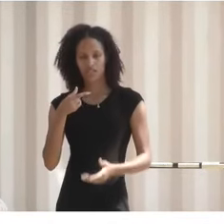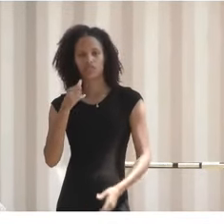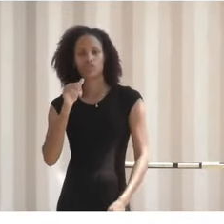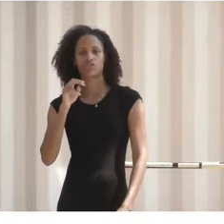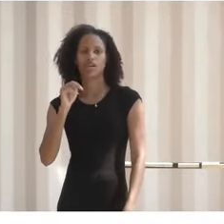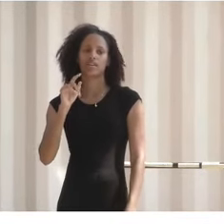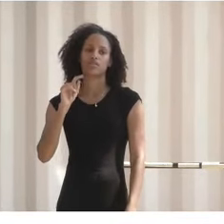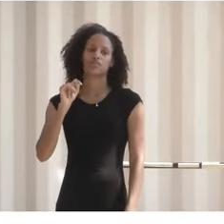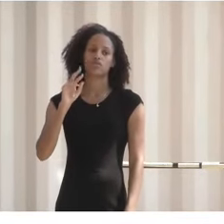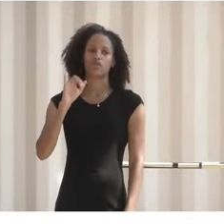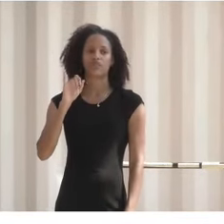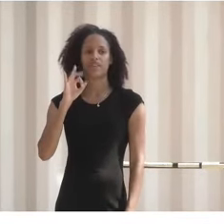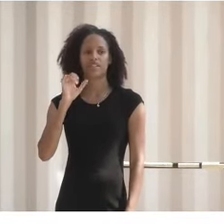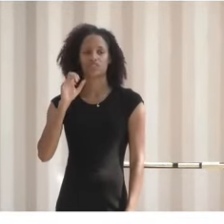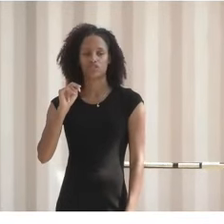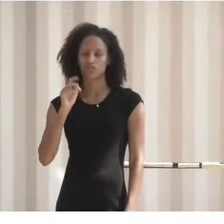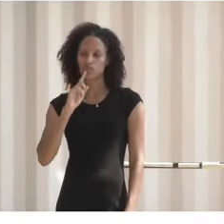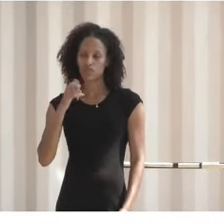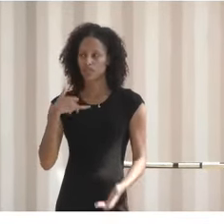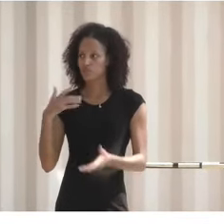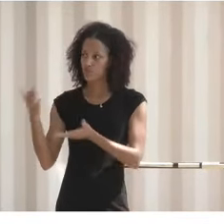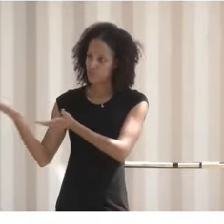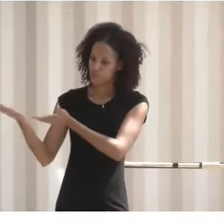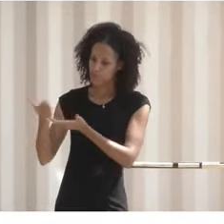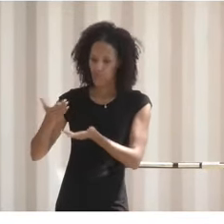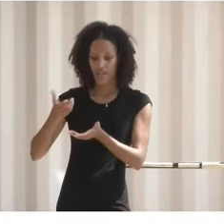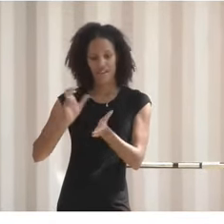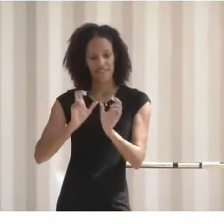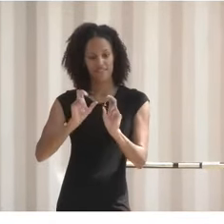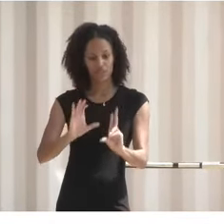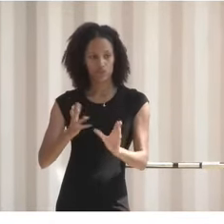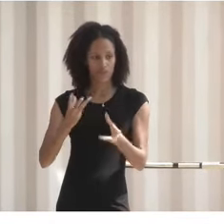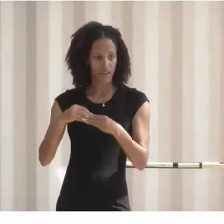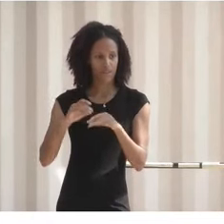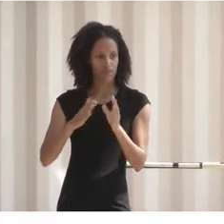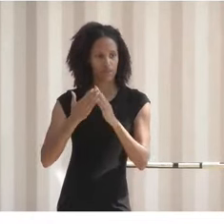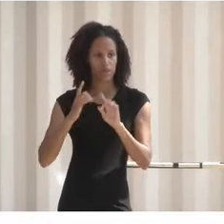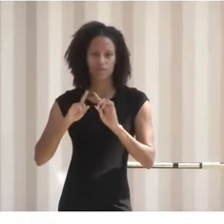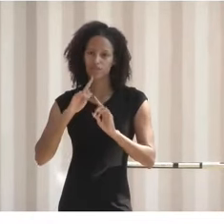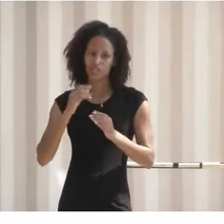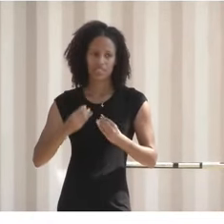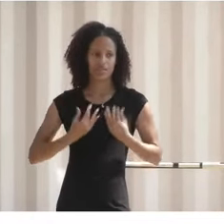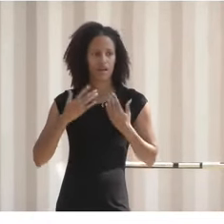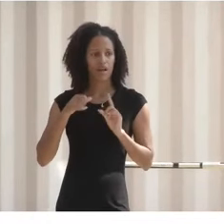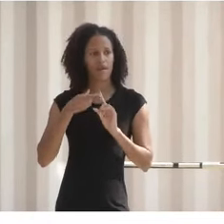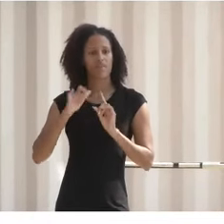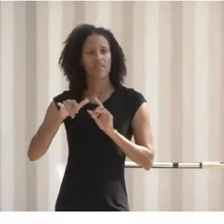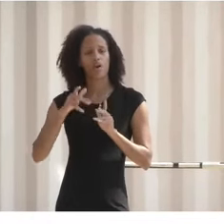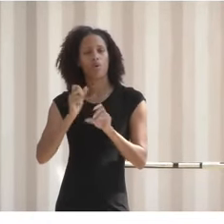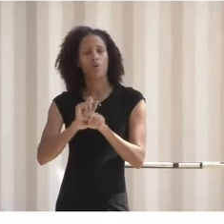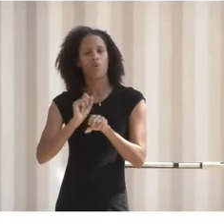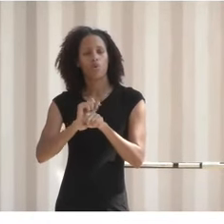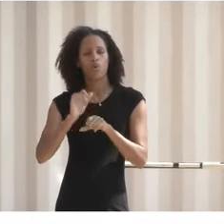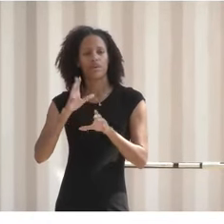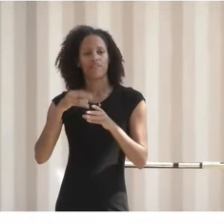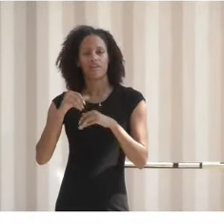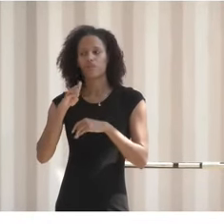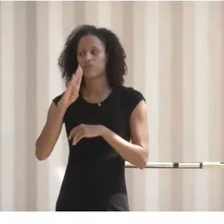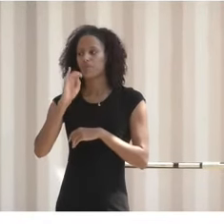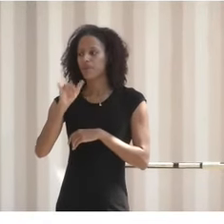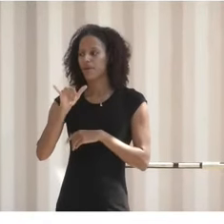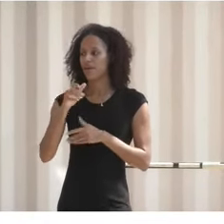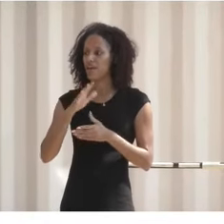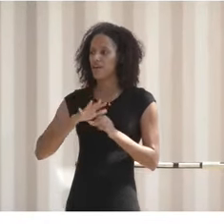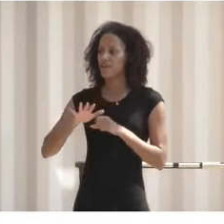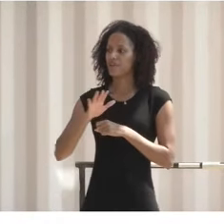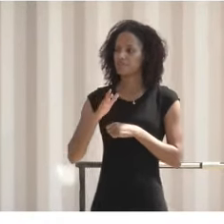often been associated with bringing investments to communities. And what's been really inspiring about the work in the Bay Area along the